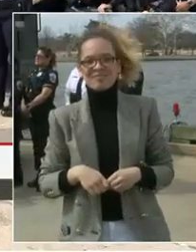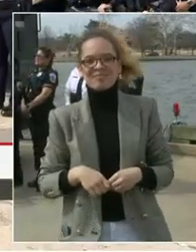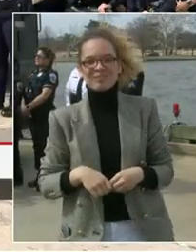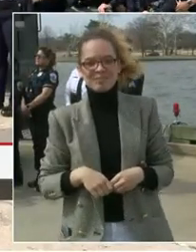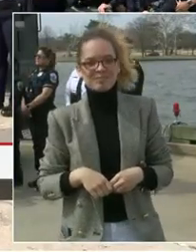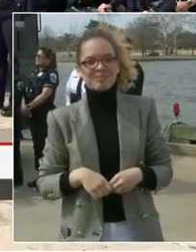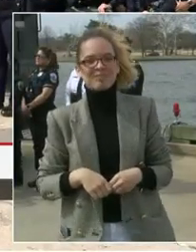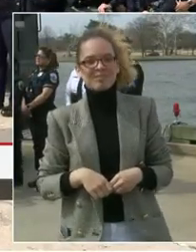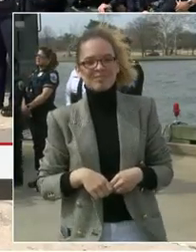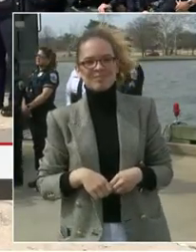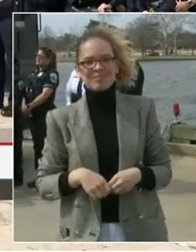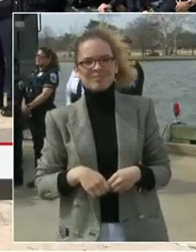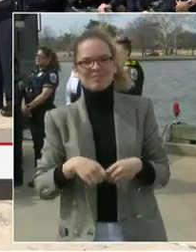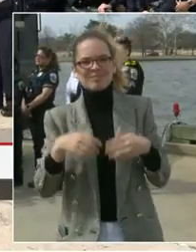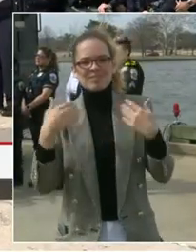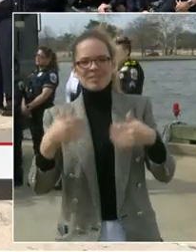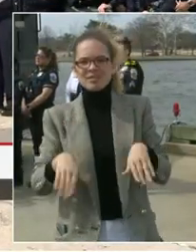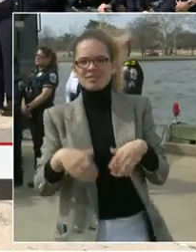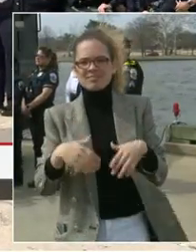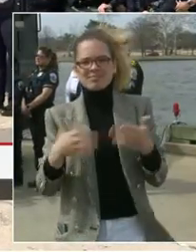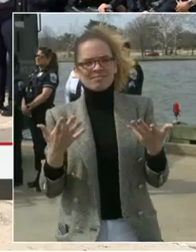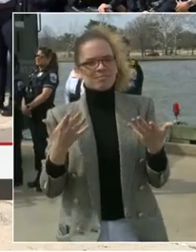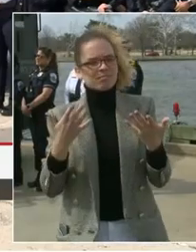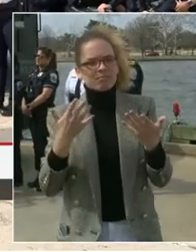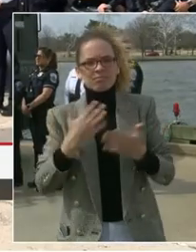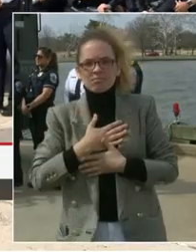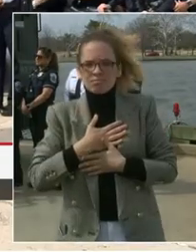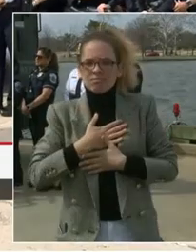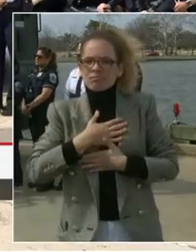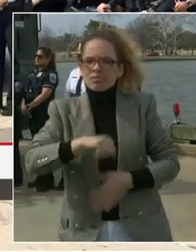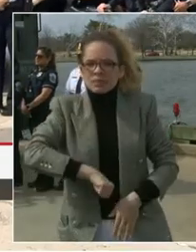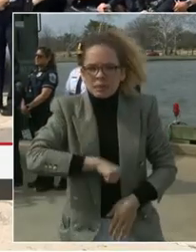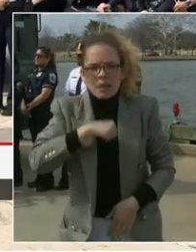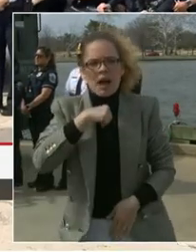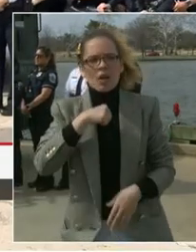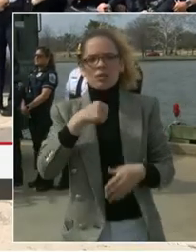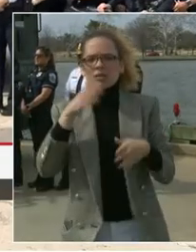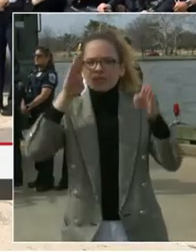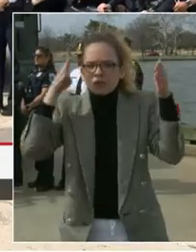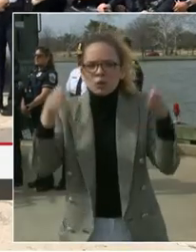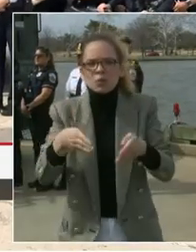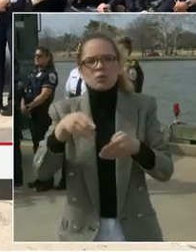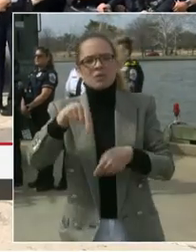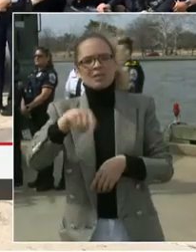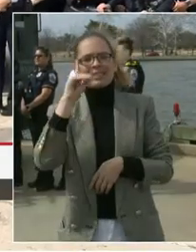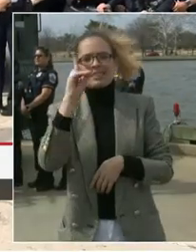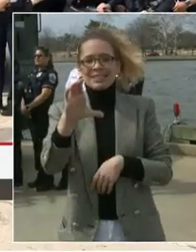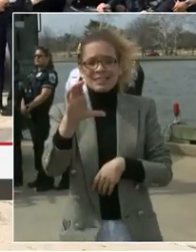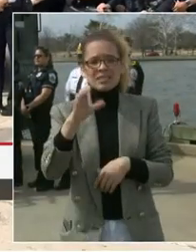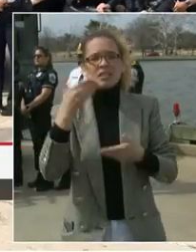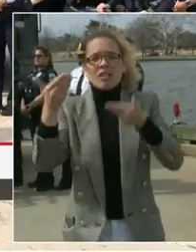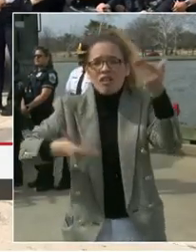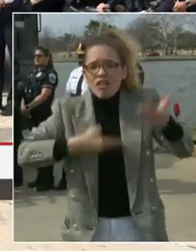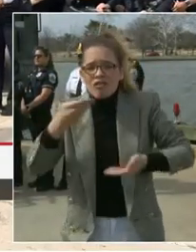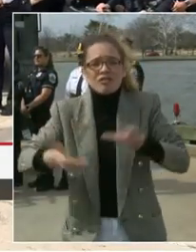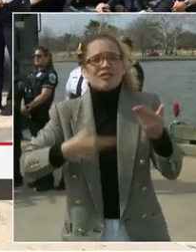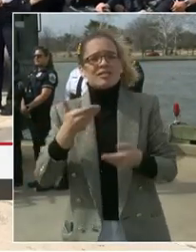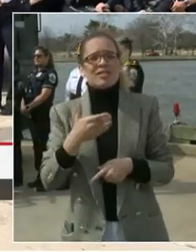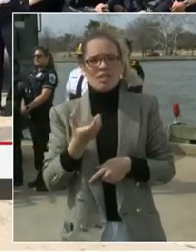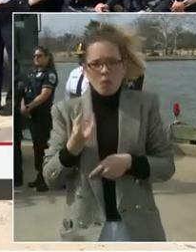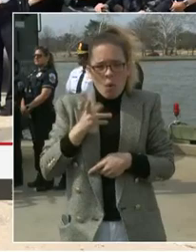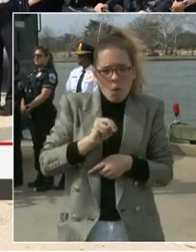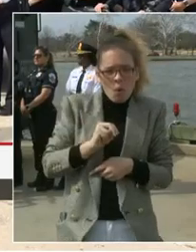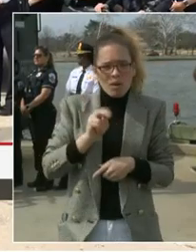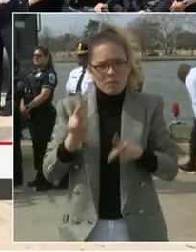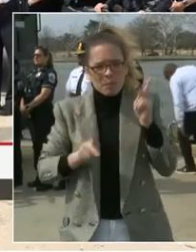We are very proud of our focus in DC on hiring our own. That means